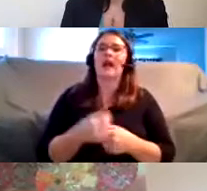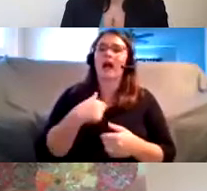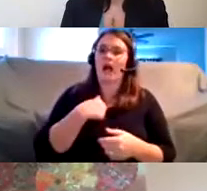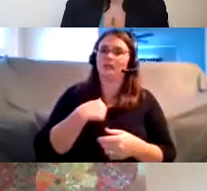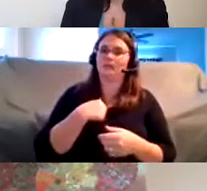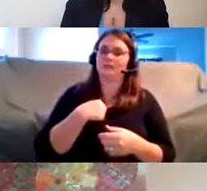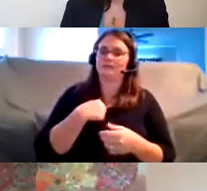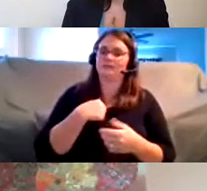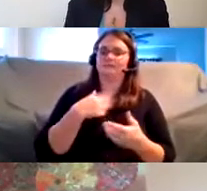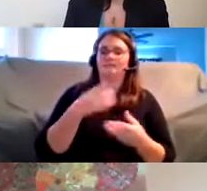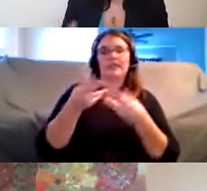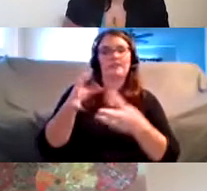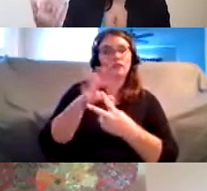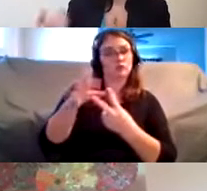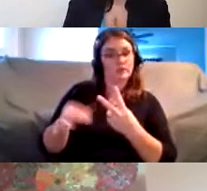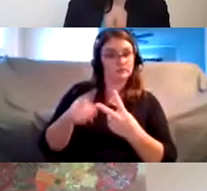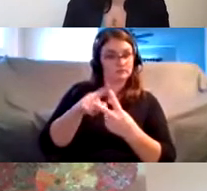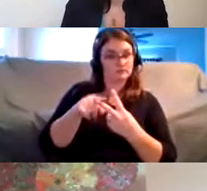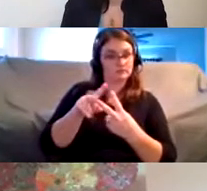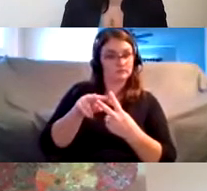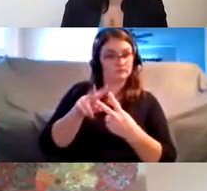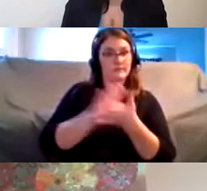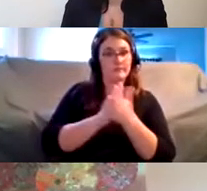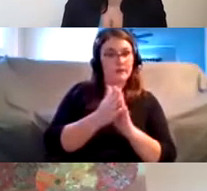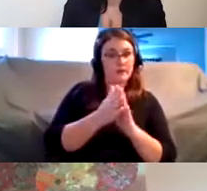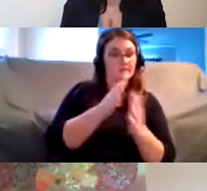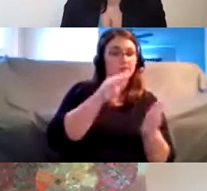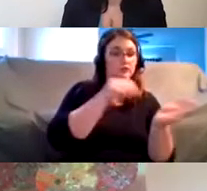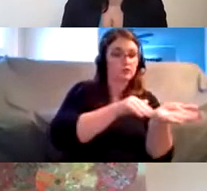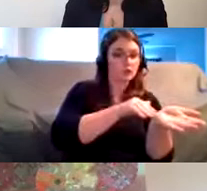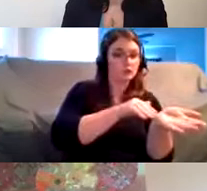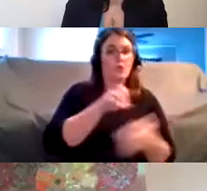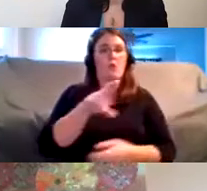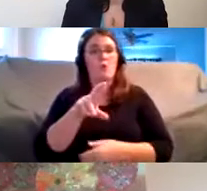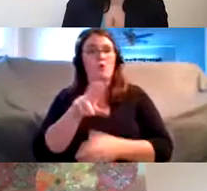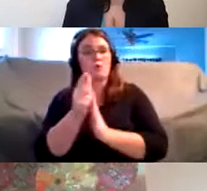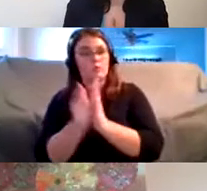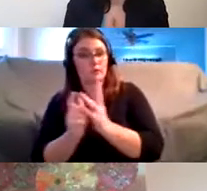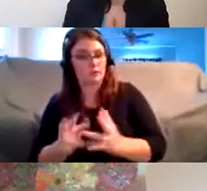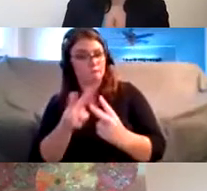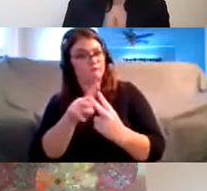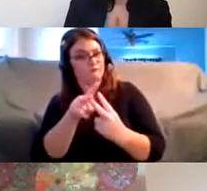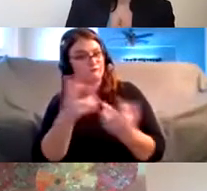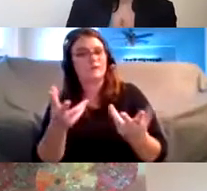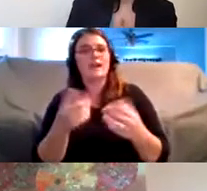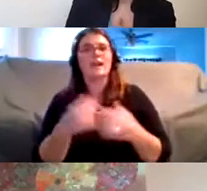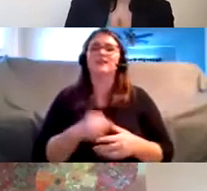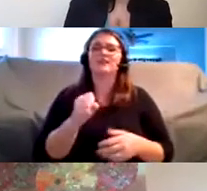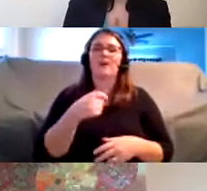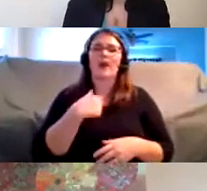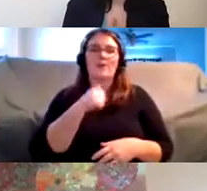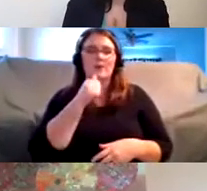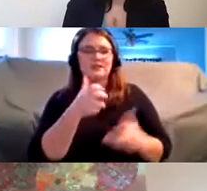I was not as proficient in the physical sciences as I'm sure many folks on this call are. So